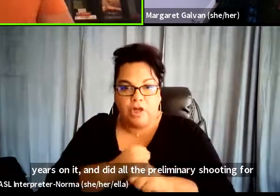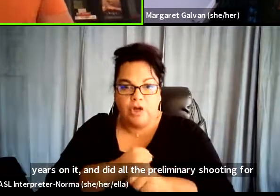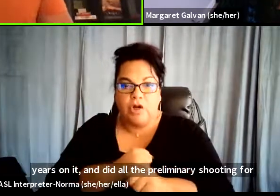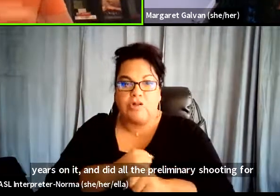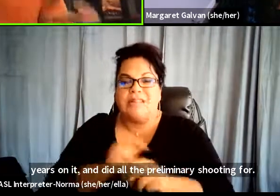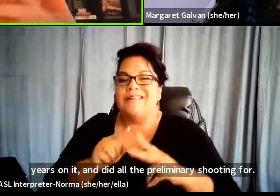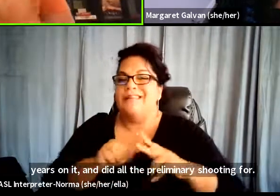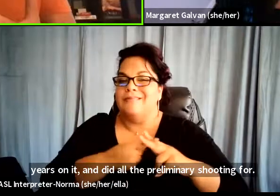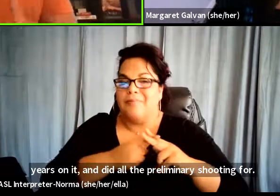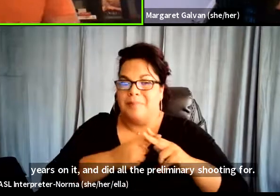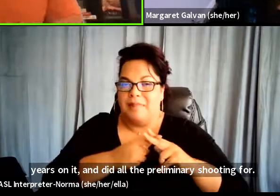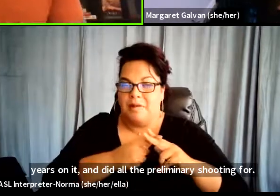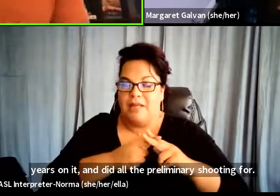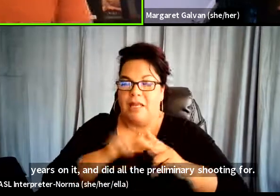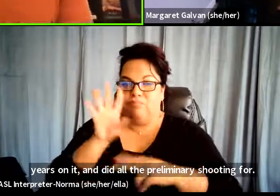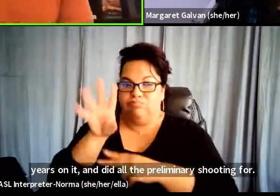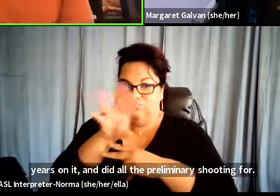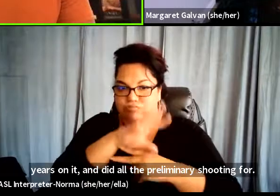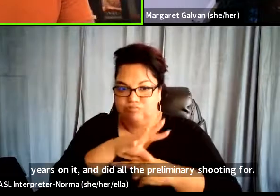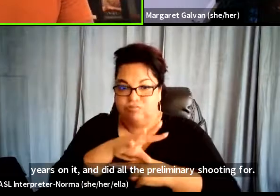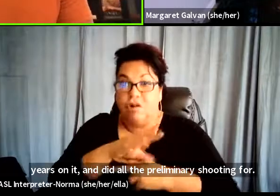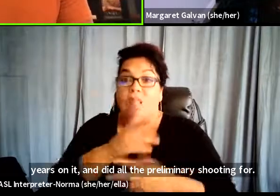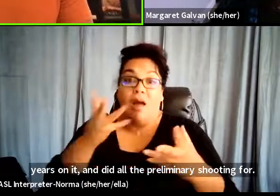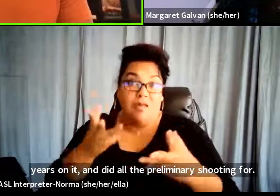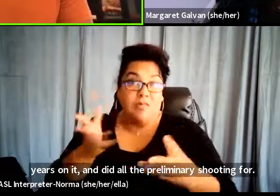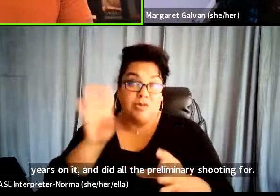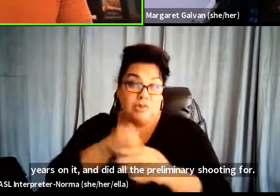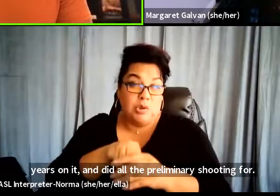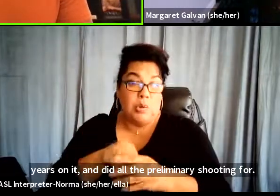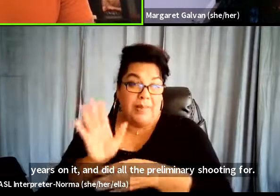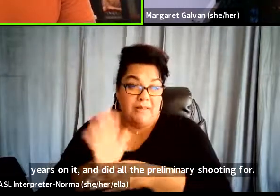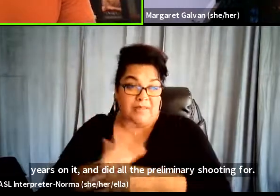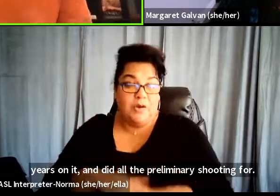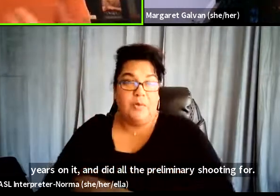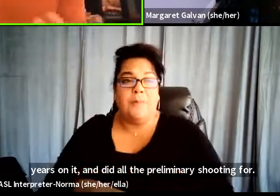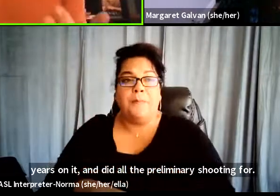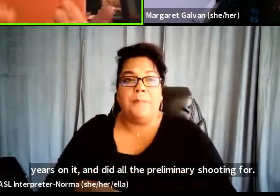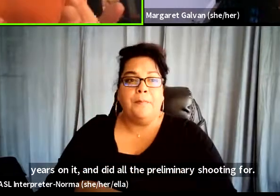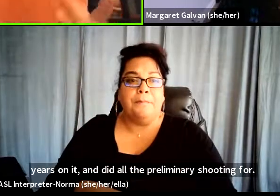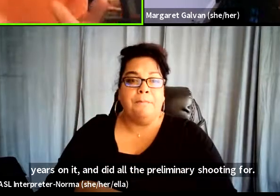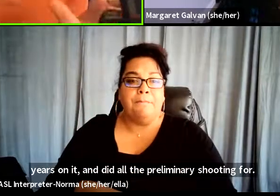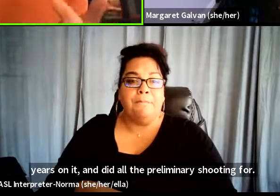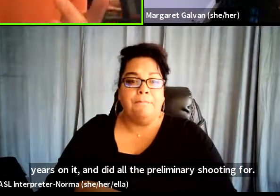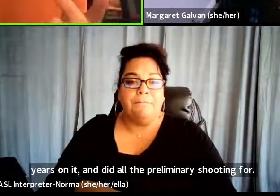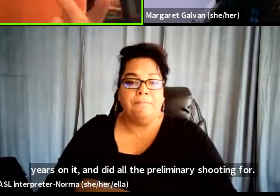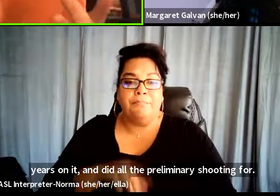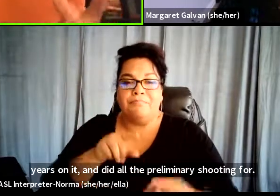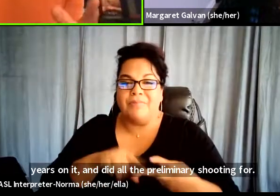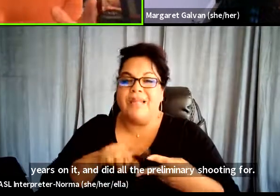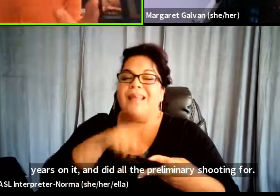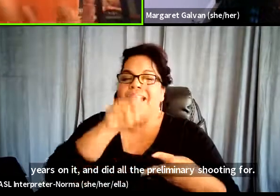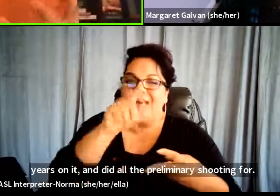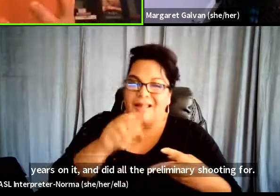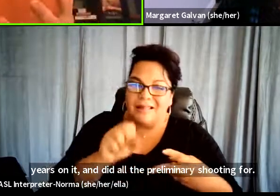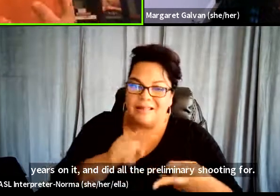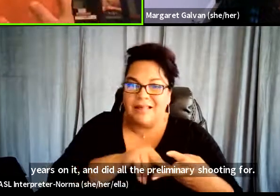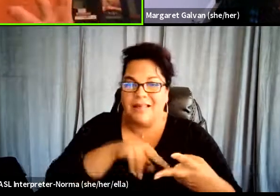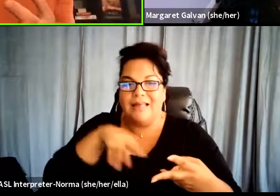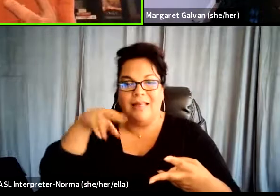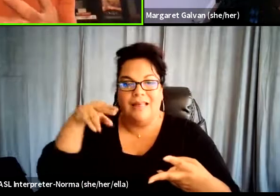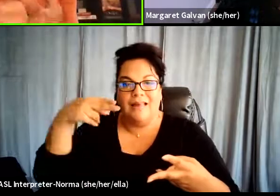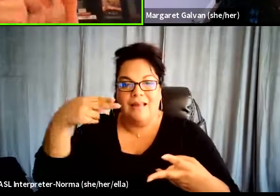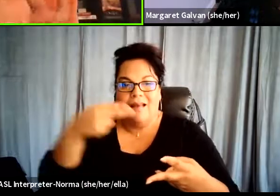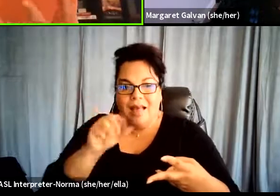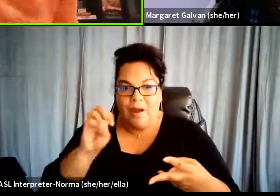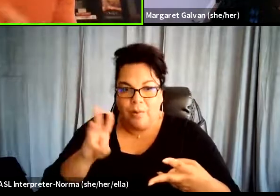for the film. lot of which is still in the film and, um, with the, the creators like Alison and Howard and, um,